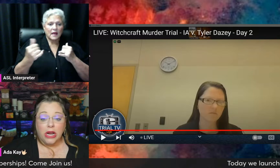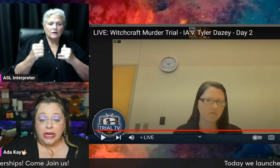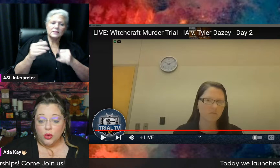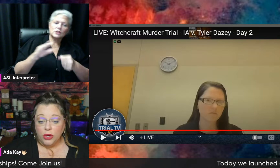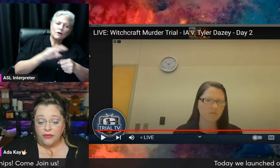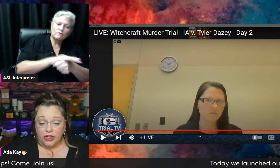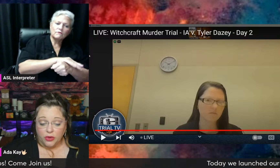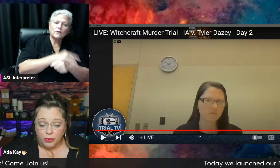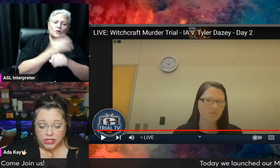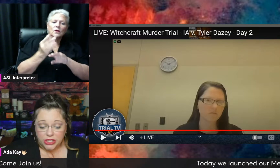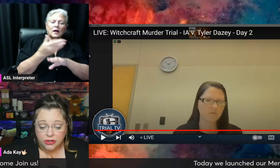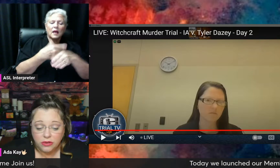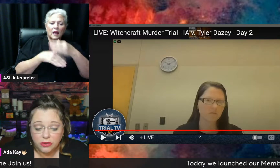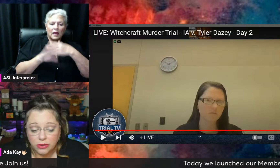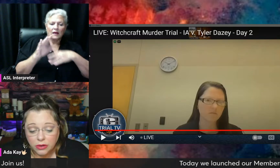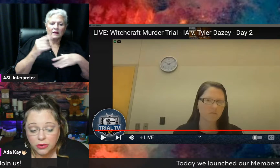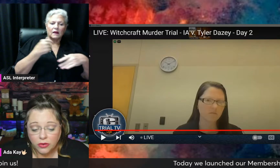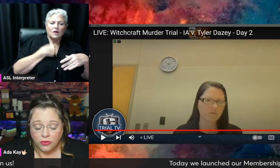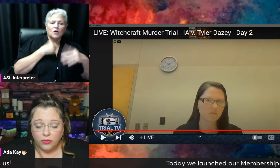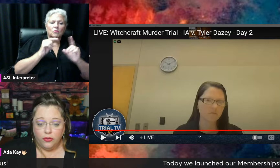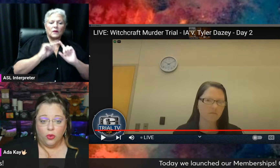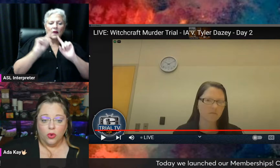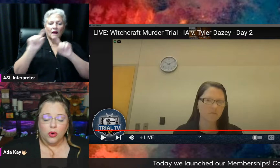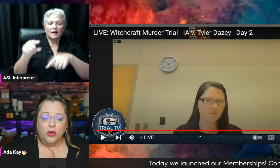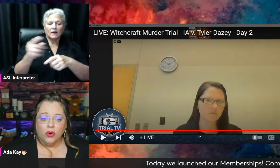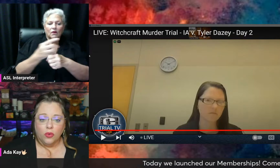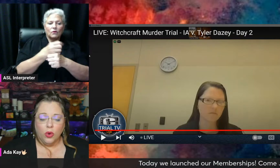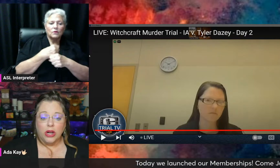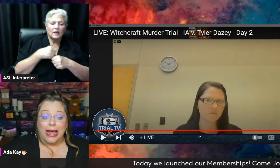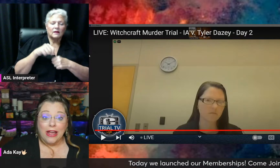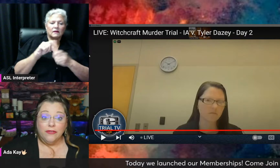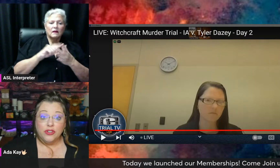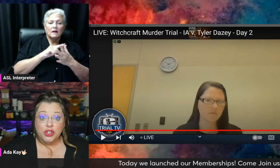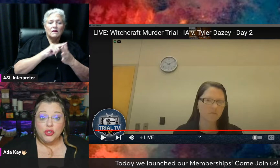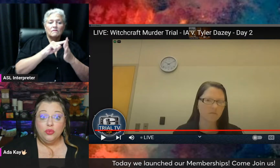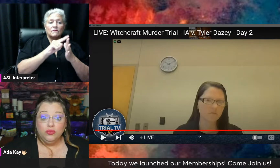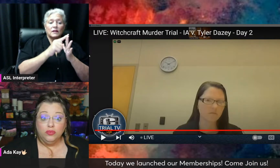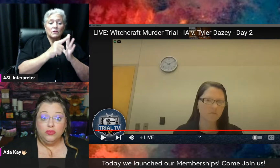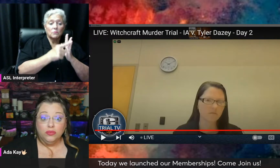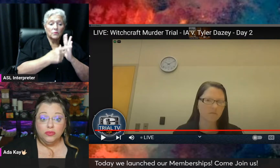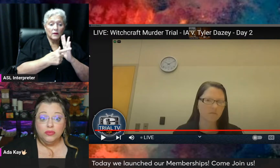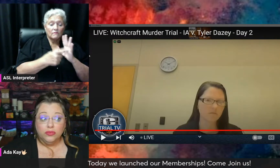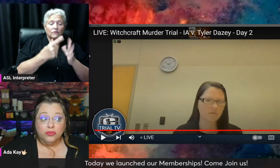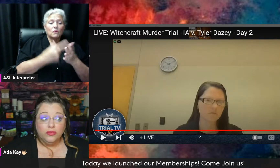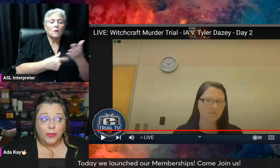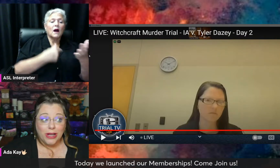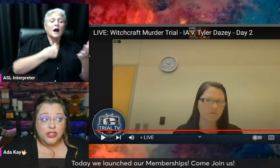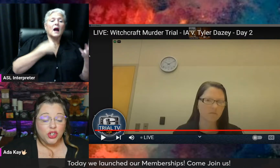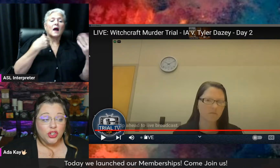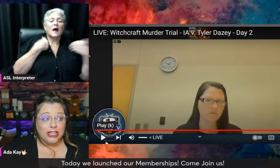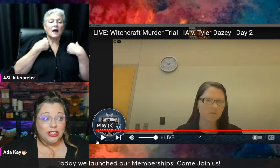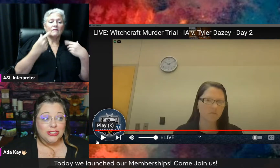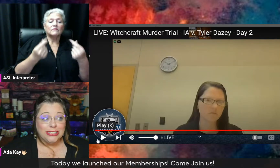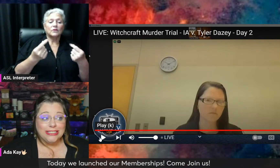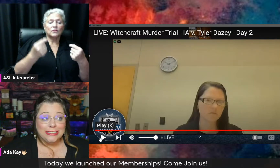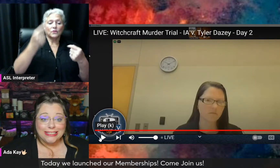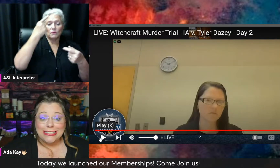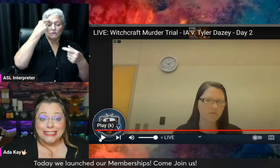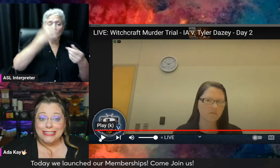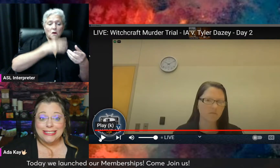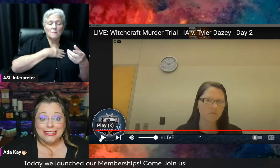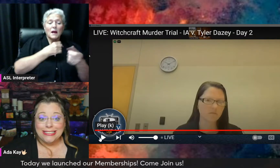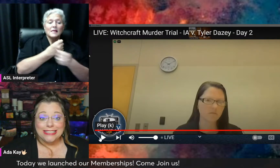And when I go get fingerprinted for what I have to do for my security